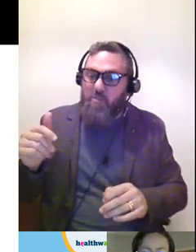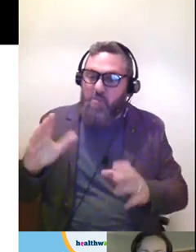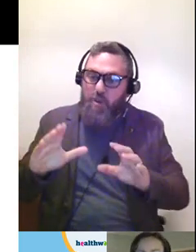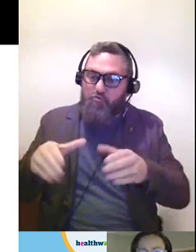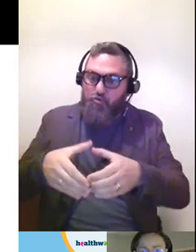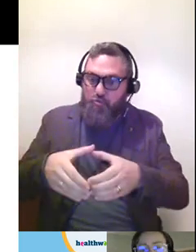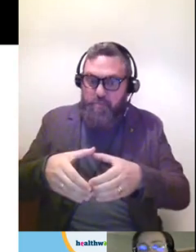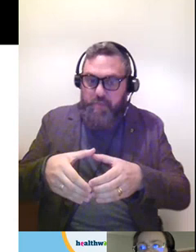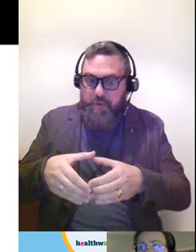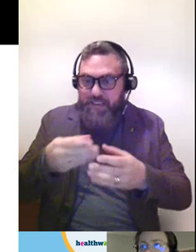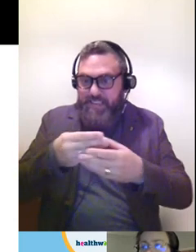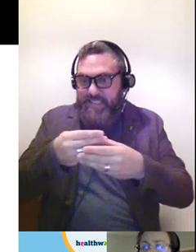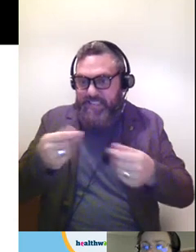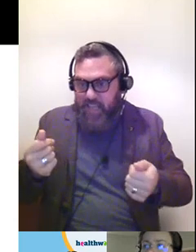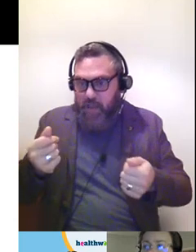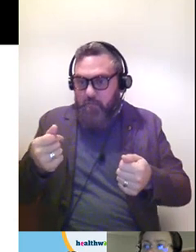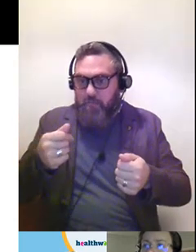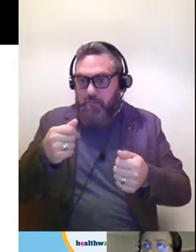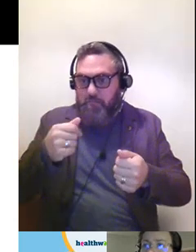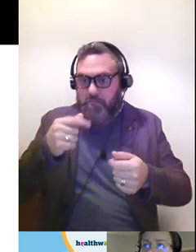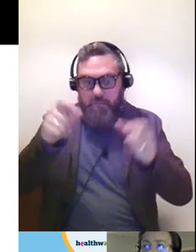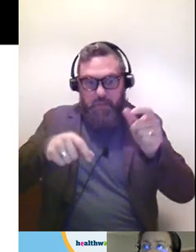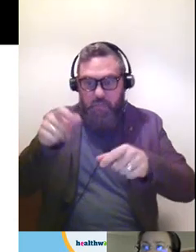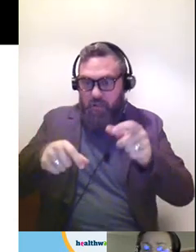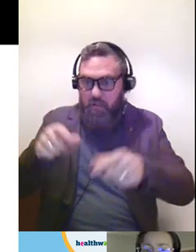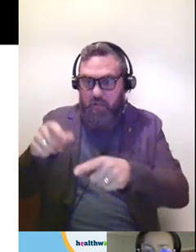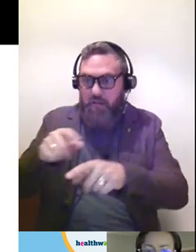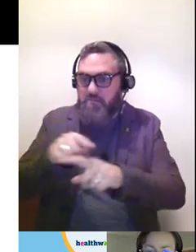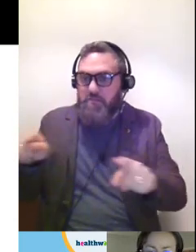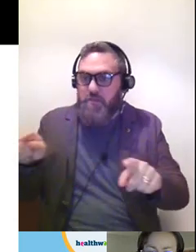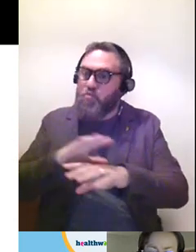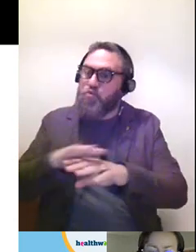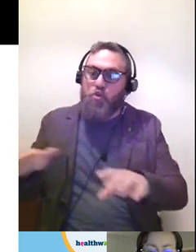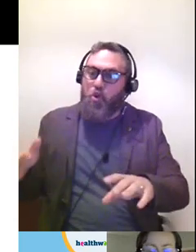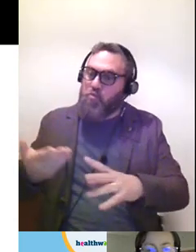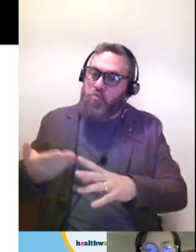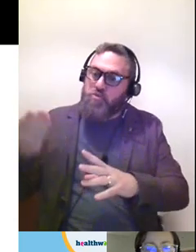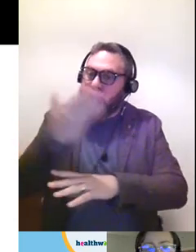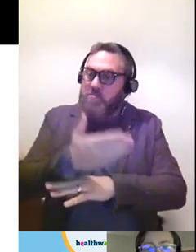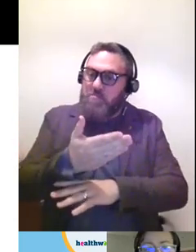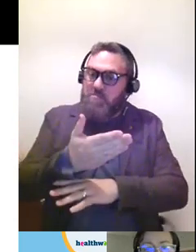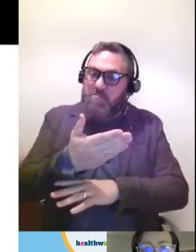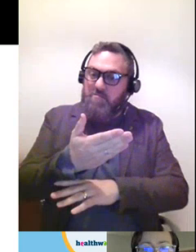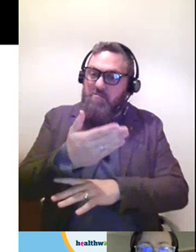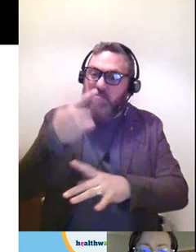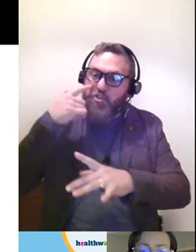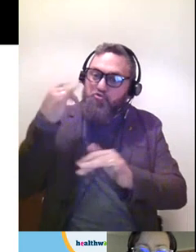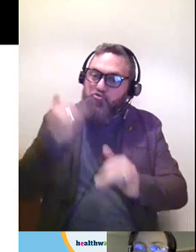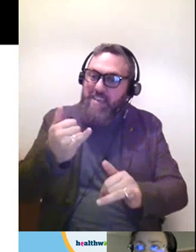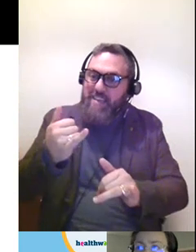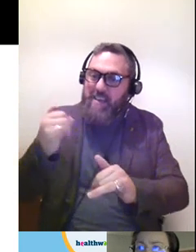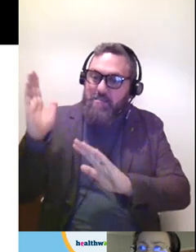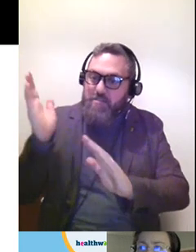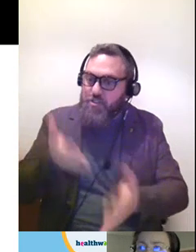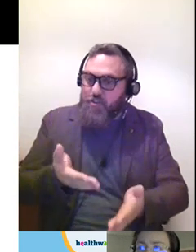of people who don't access some of our cancer screening services